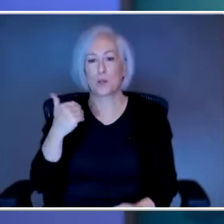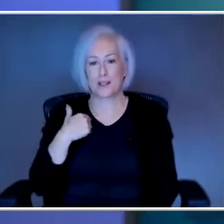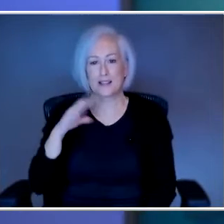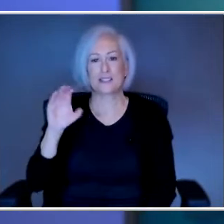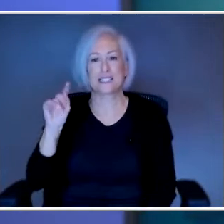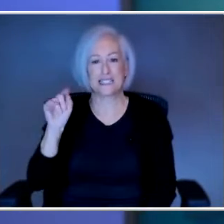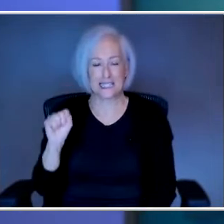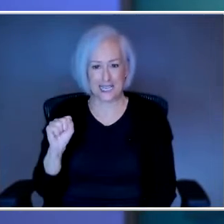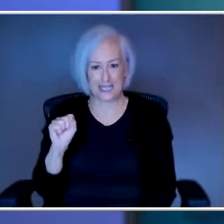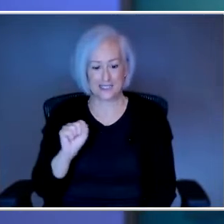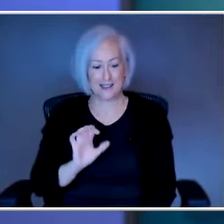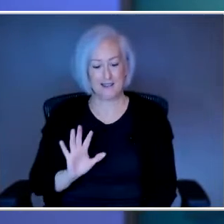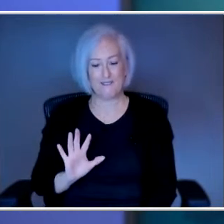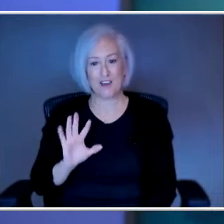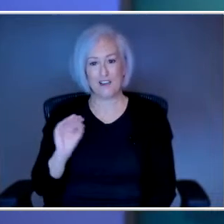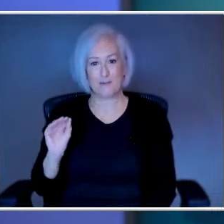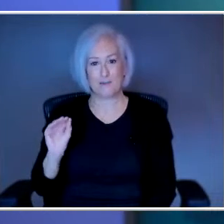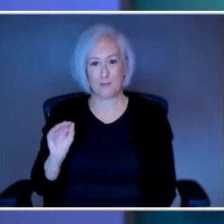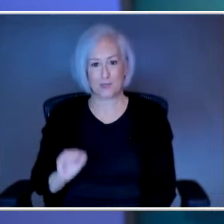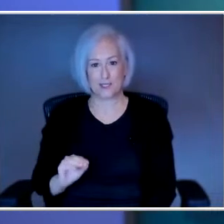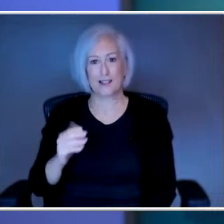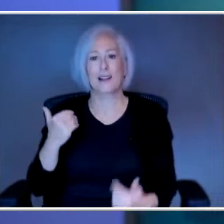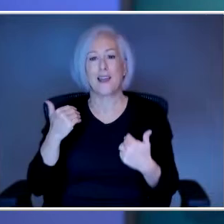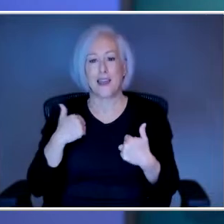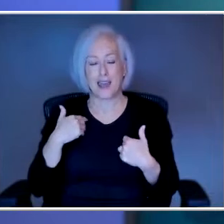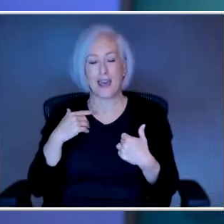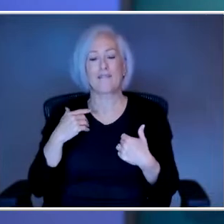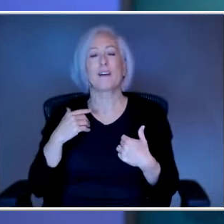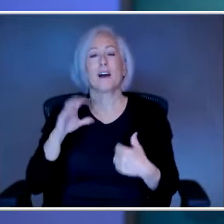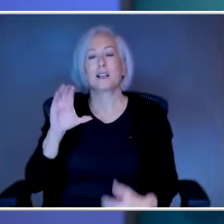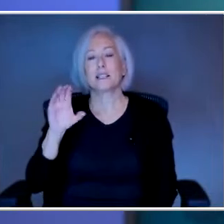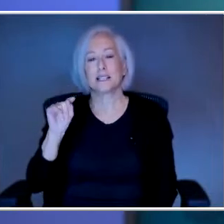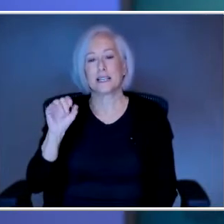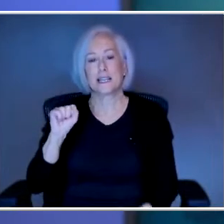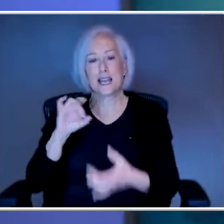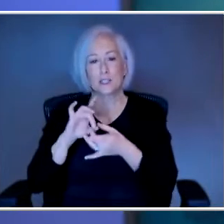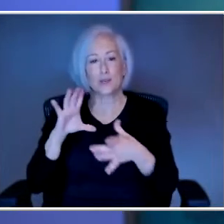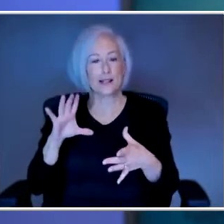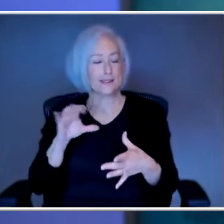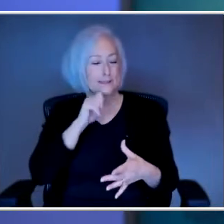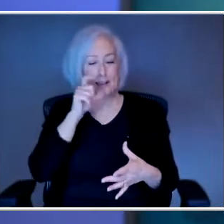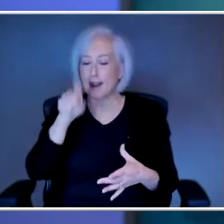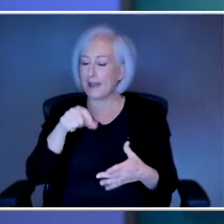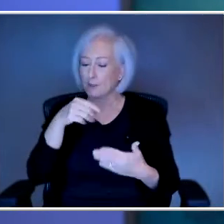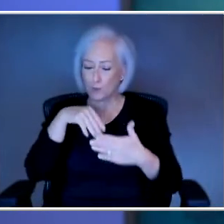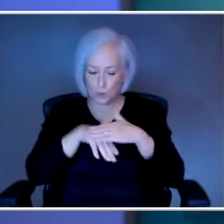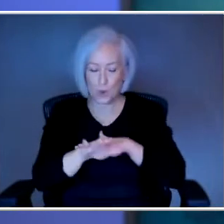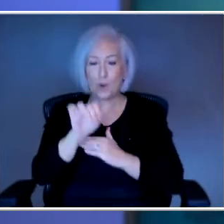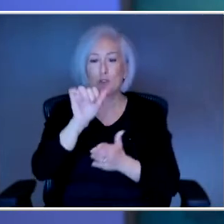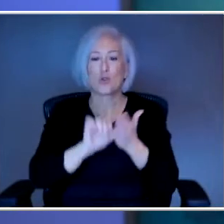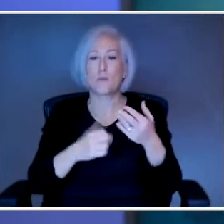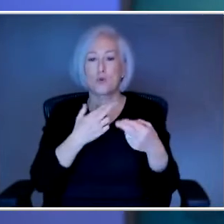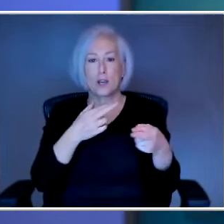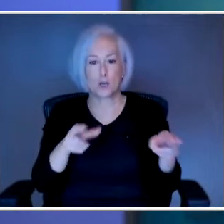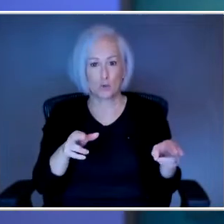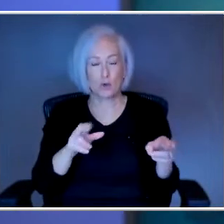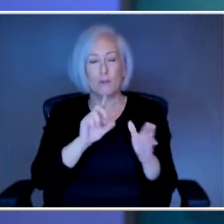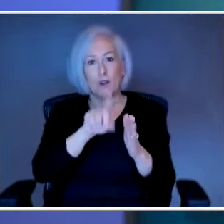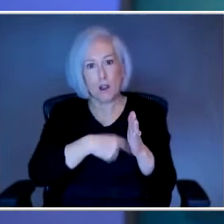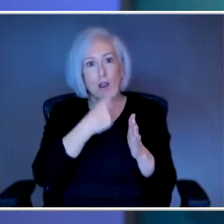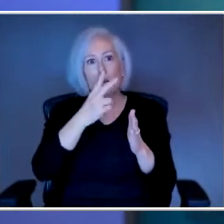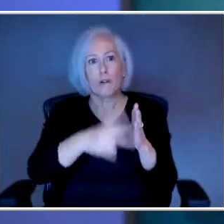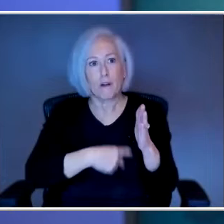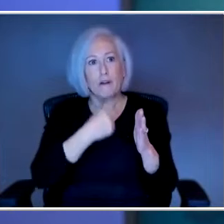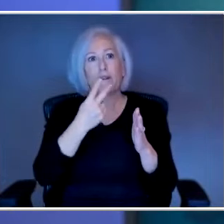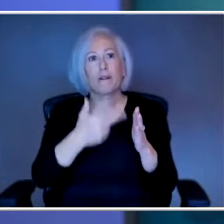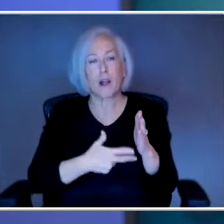5% of people have a carpal tunnel release. It doesn't have to be done in the operating room, with hours of being in the